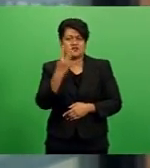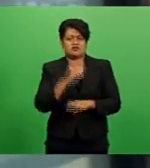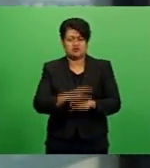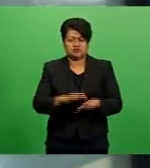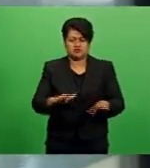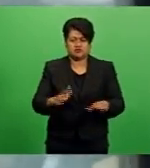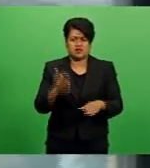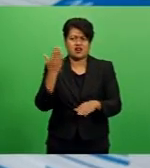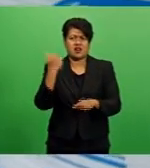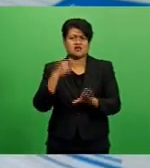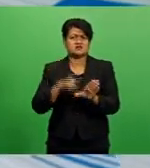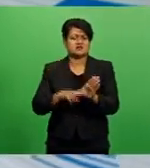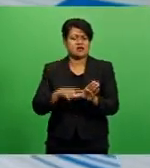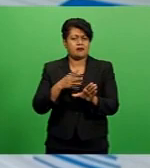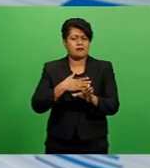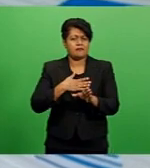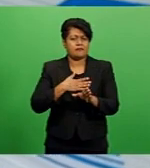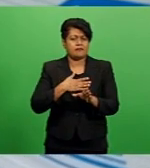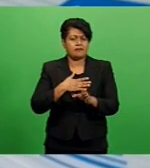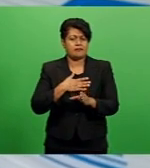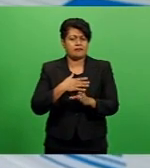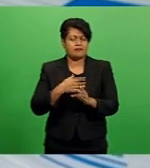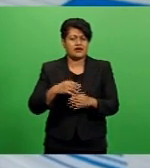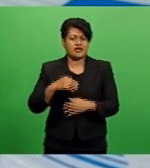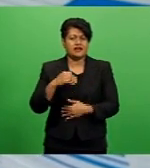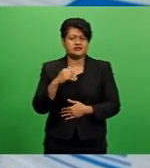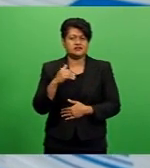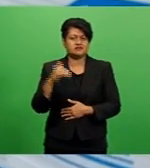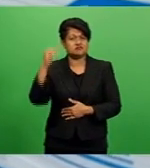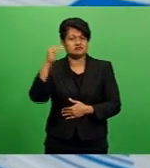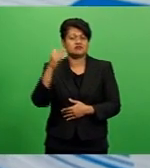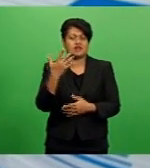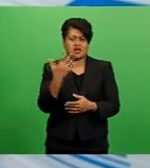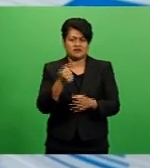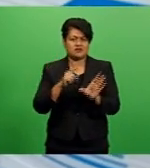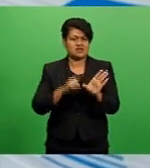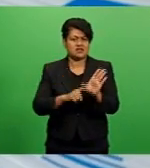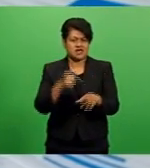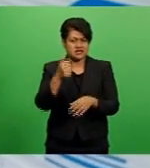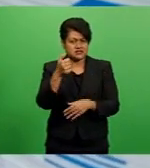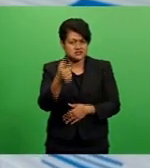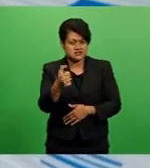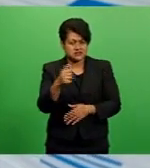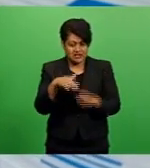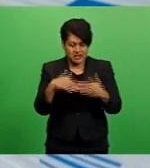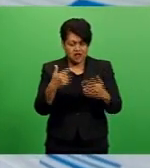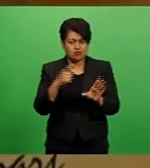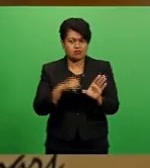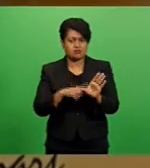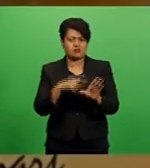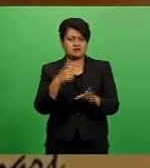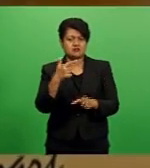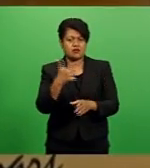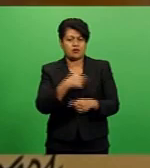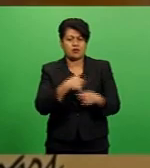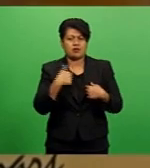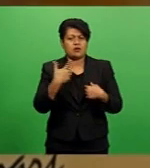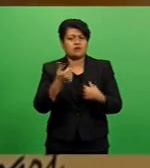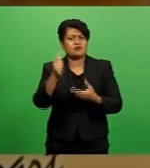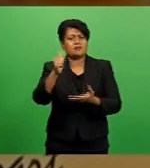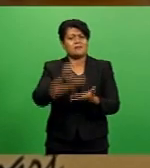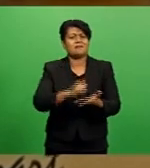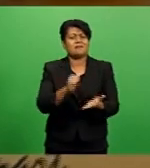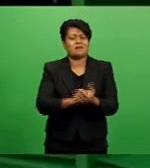in year 6, and we bought 12 exercise books. Now that the same child is going to year 7, and we have to buy 16 exercise